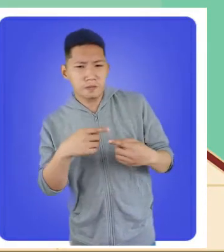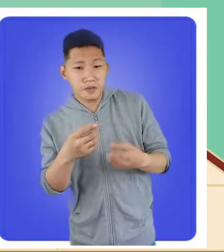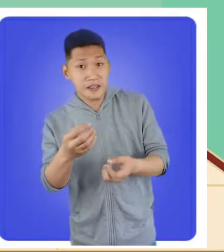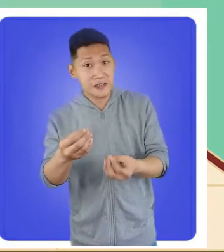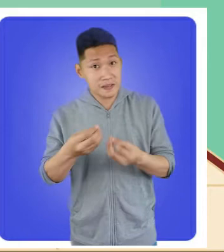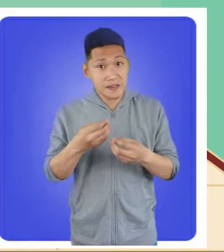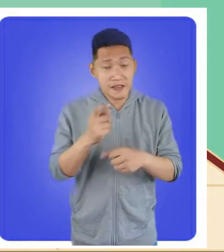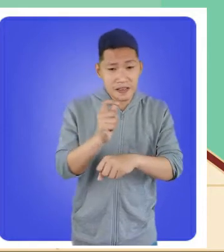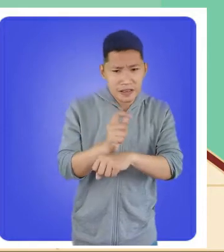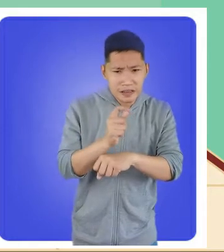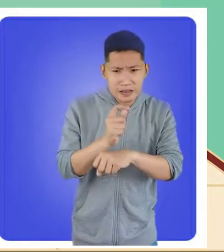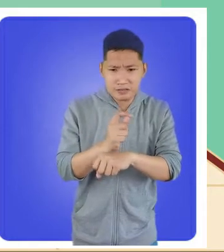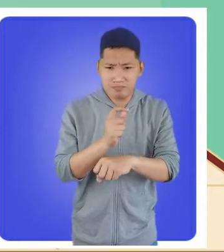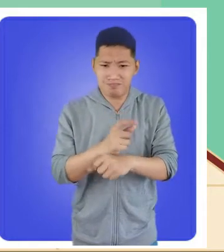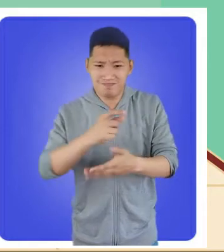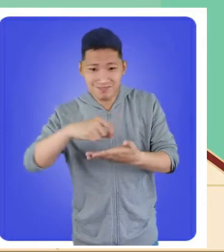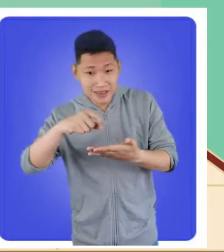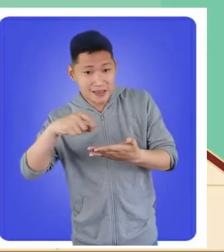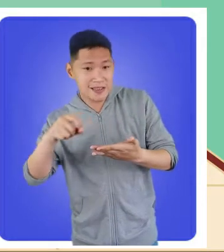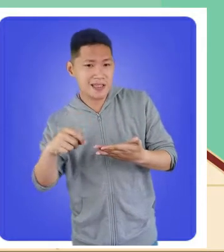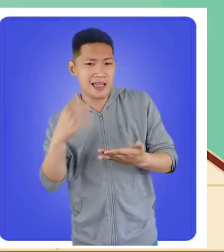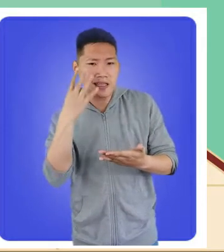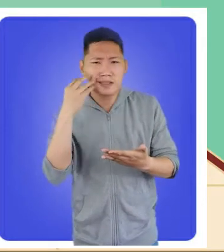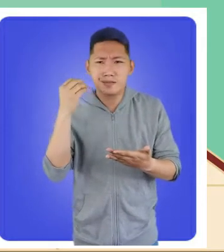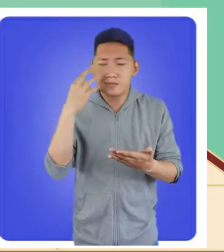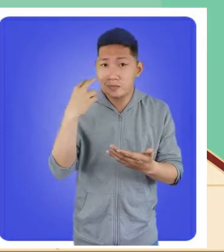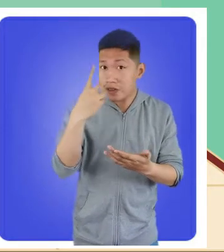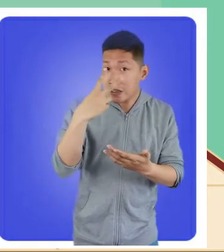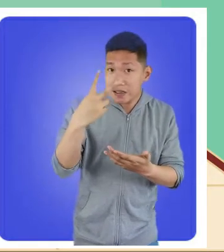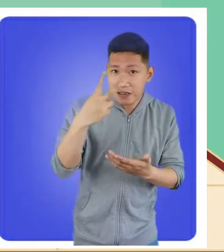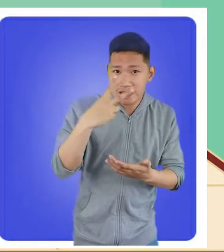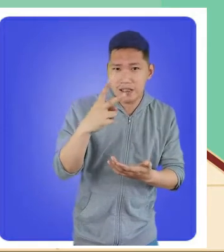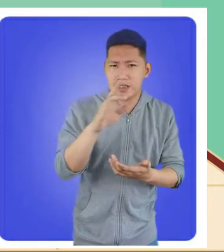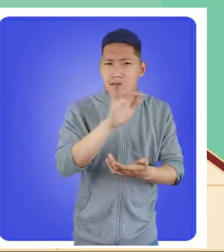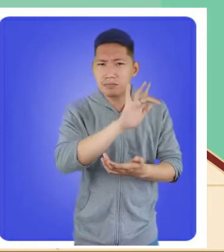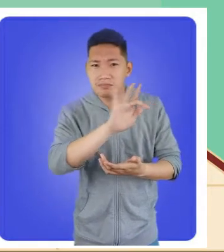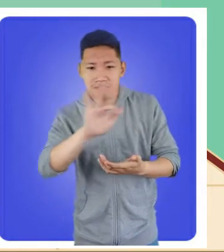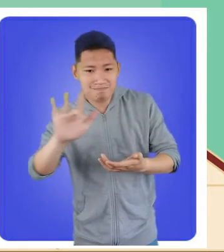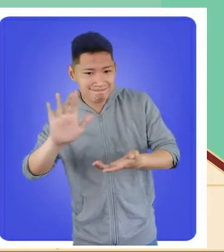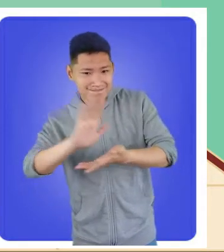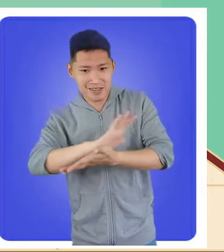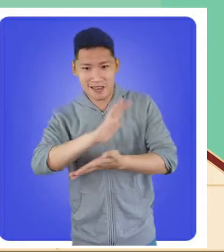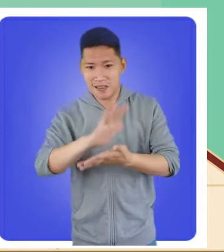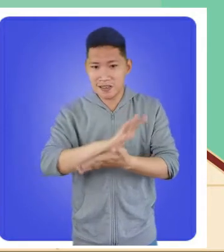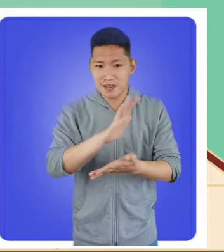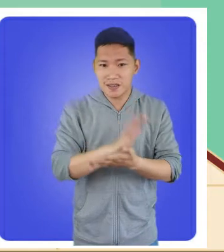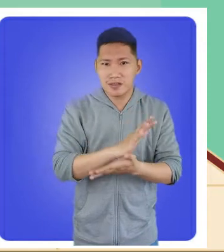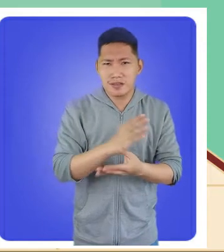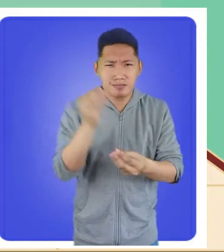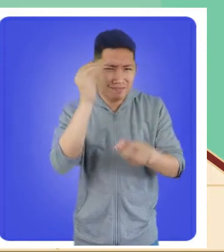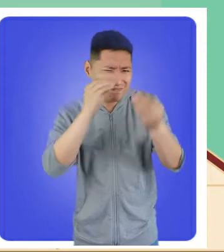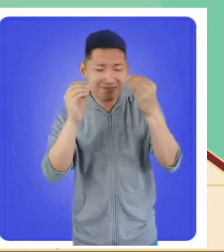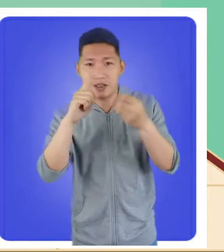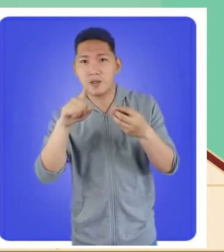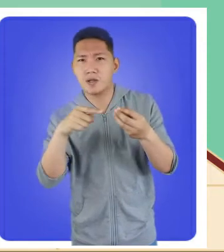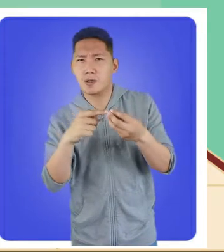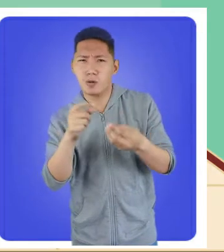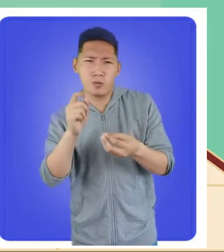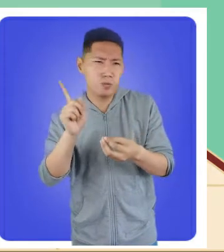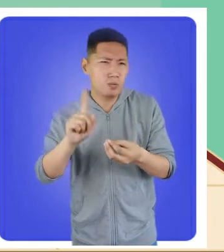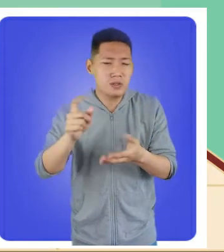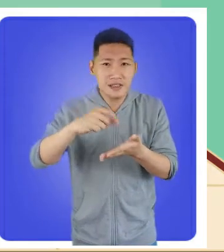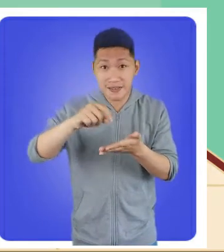a task to write, you had experienced staring at the blank sheet of paper, confused about what to